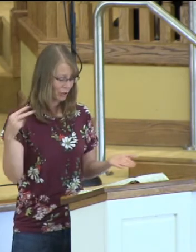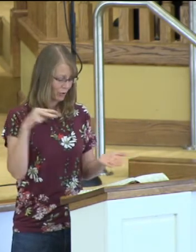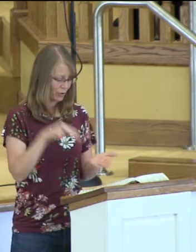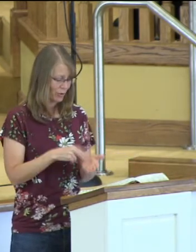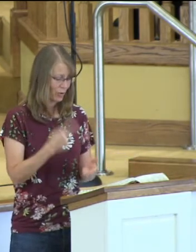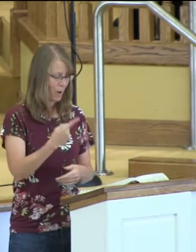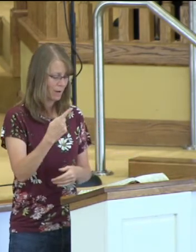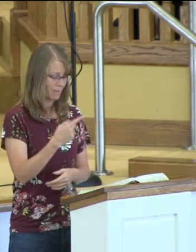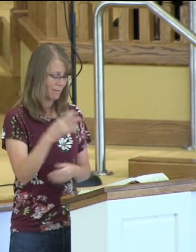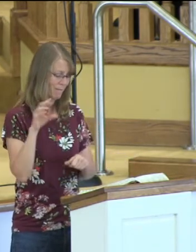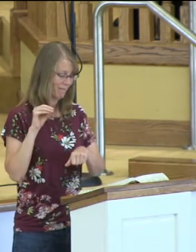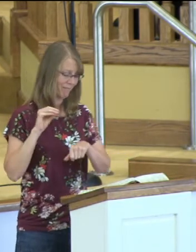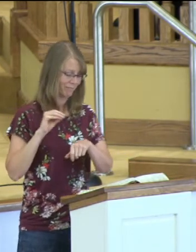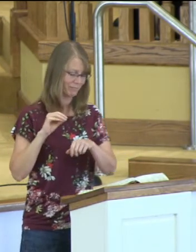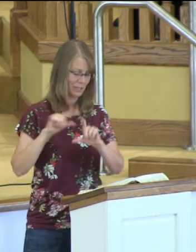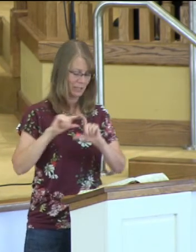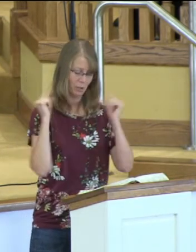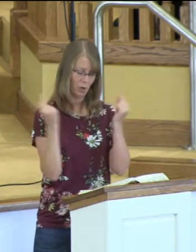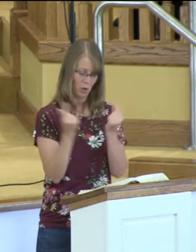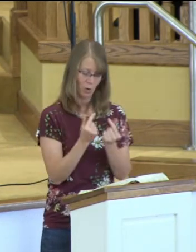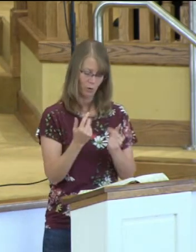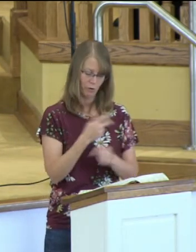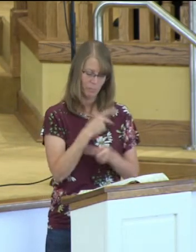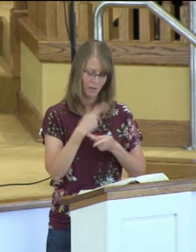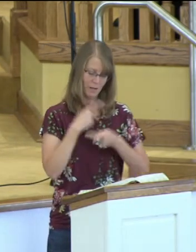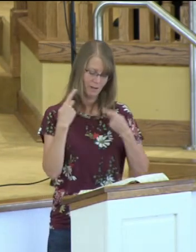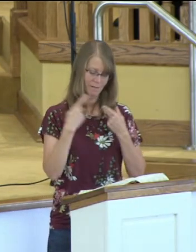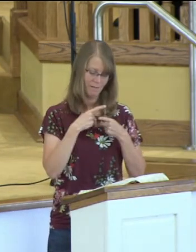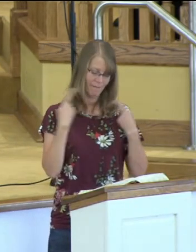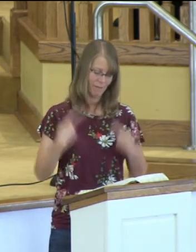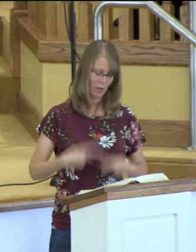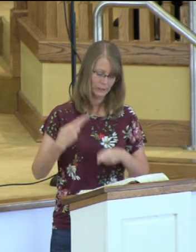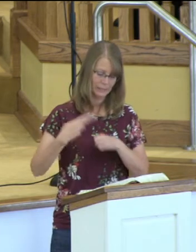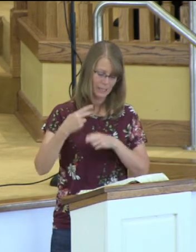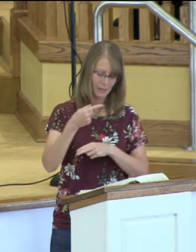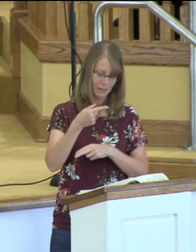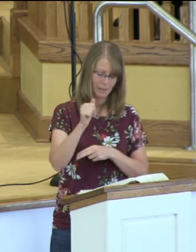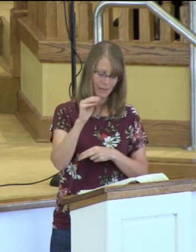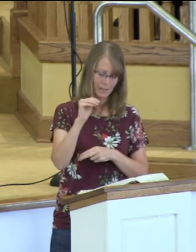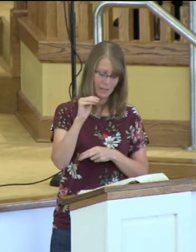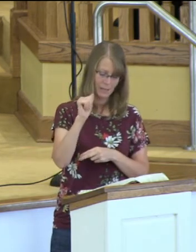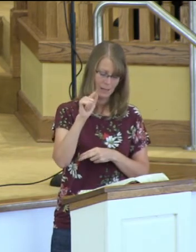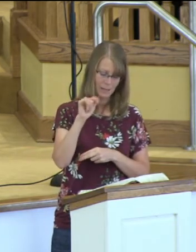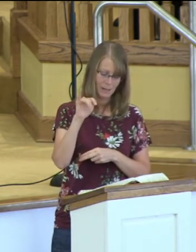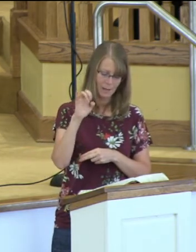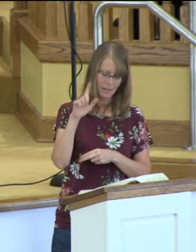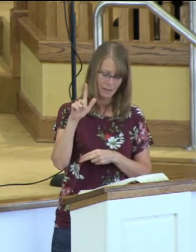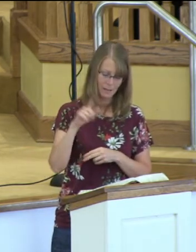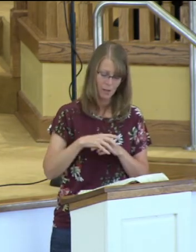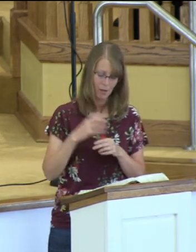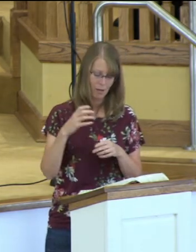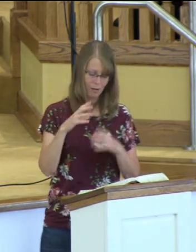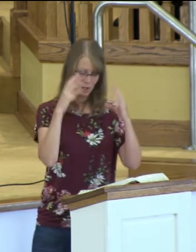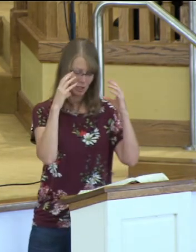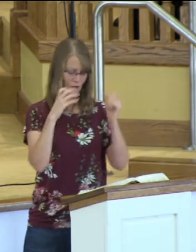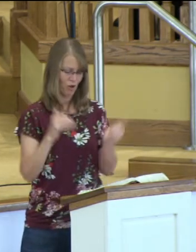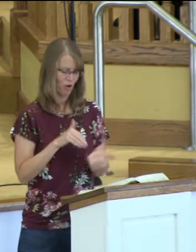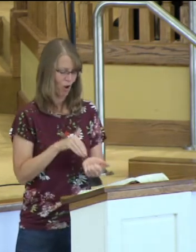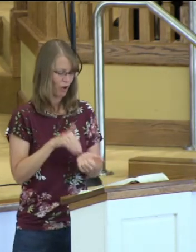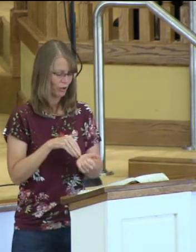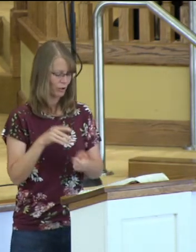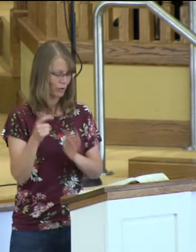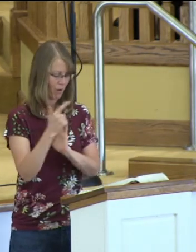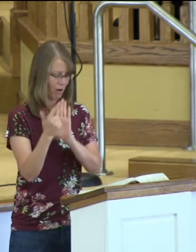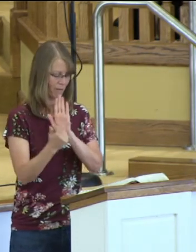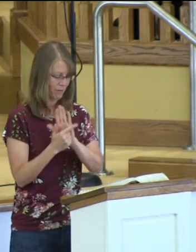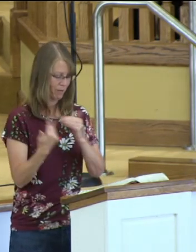council, a Pharisee, named Gamaliel, a doctor of the law, had in reputation among the people and commanded to be put